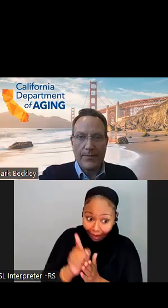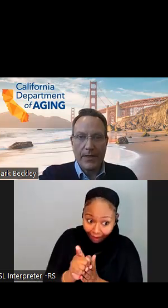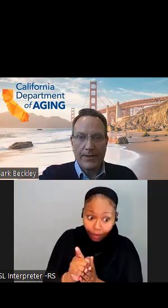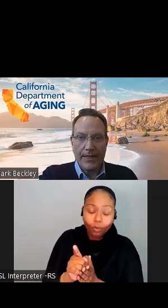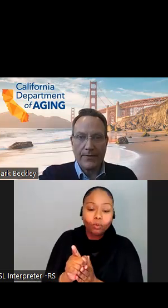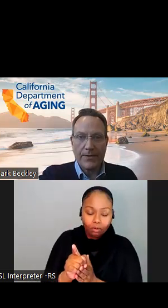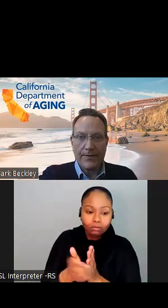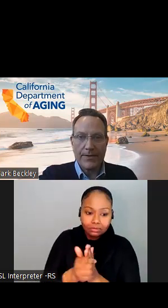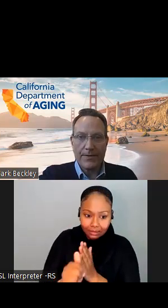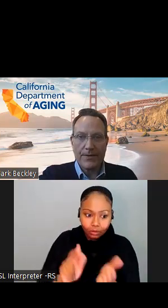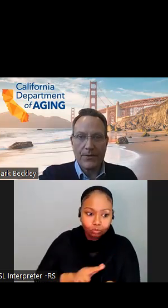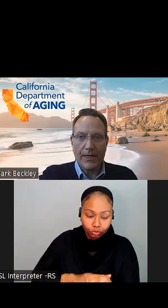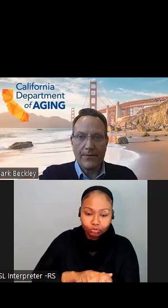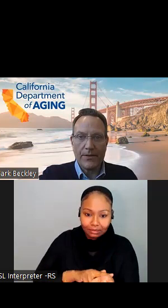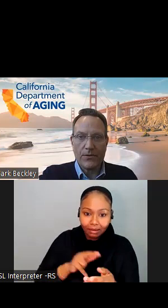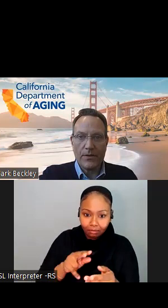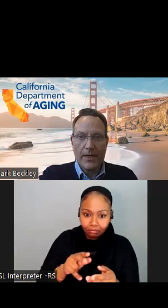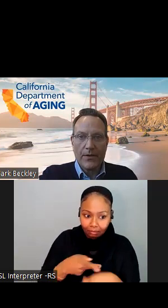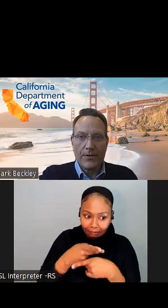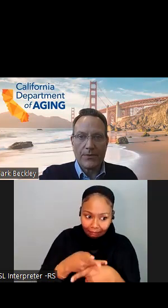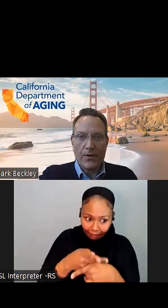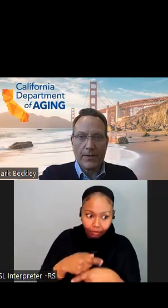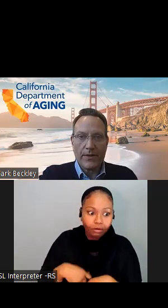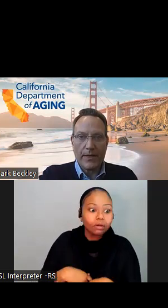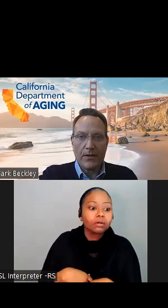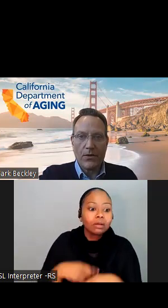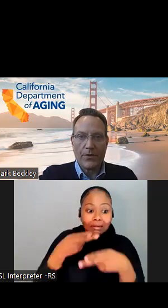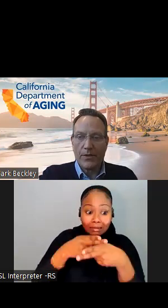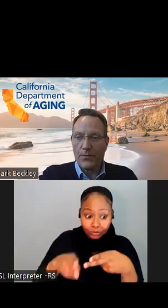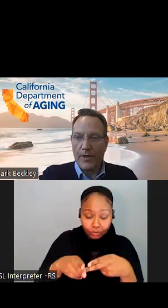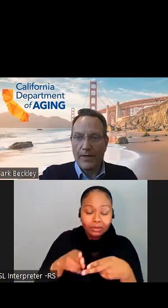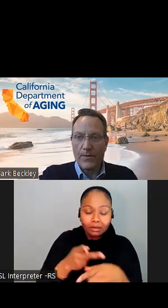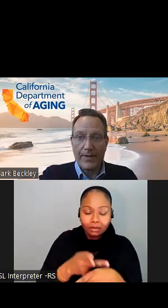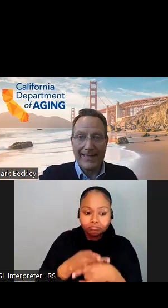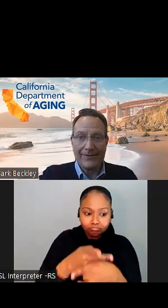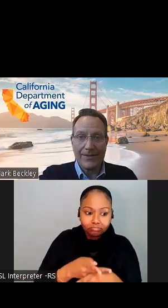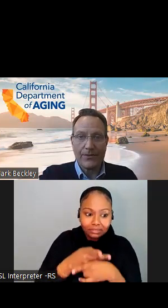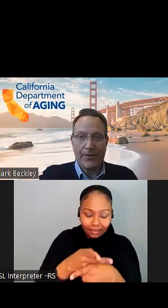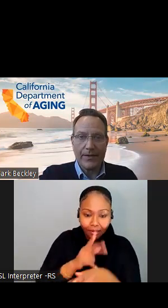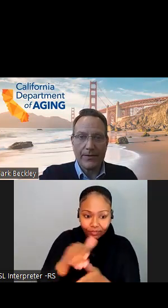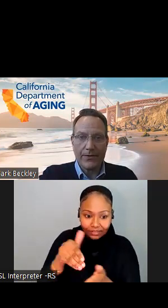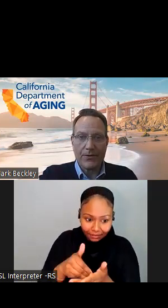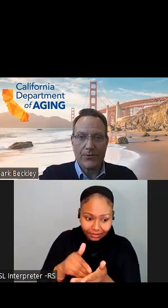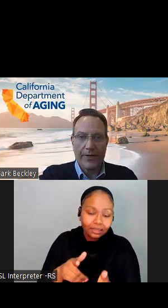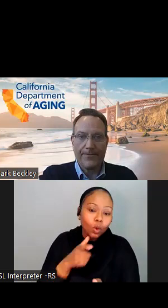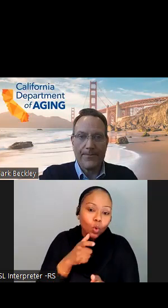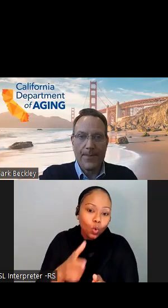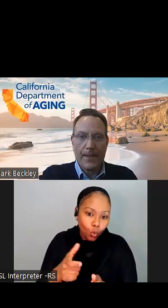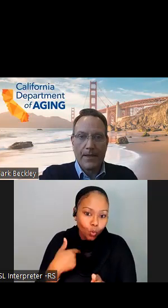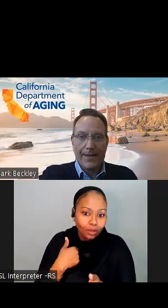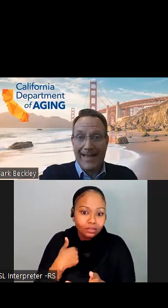related rehabilitative services to an individual who is chronically ill or recuperating from an illness or